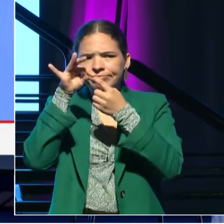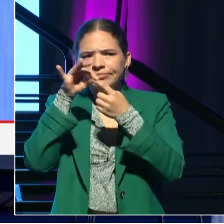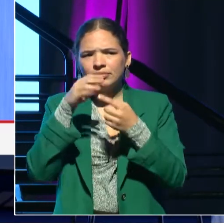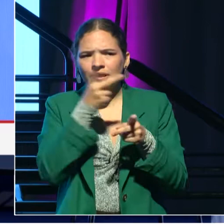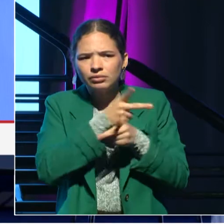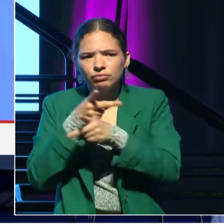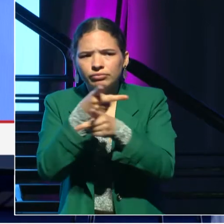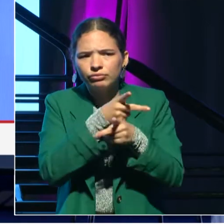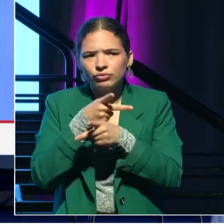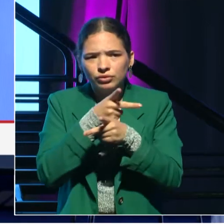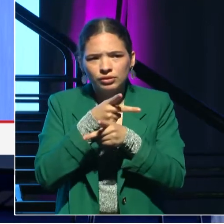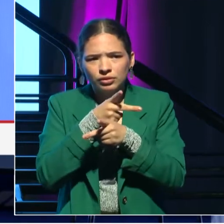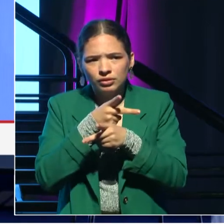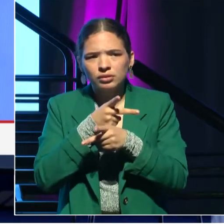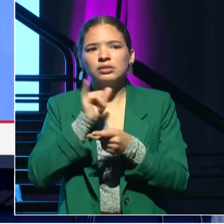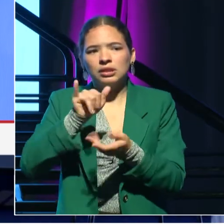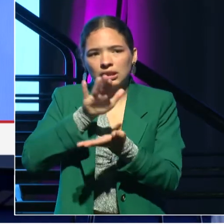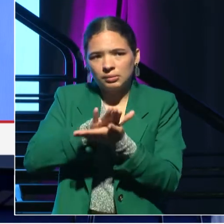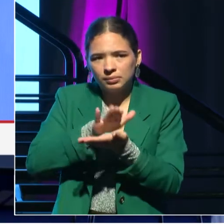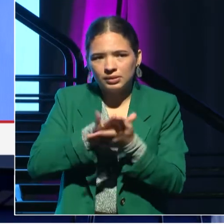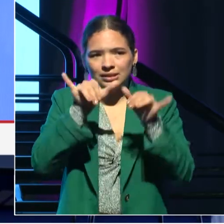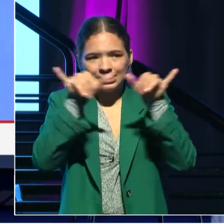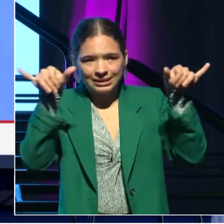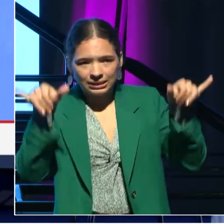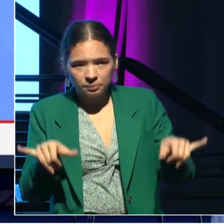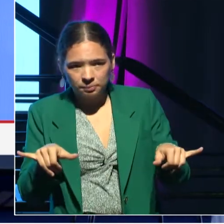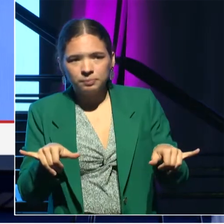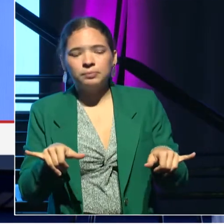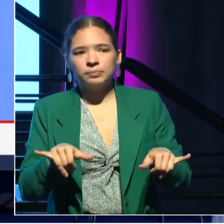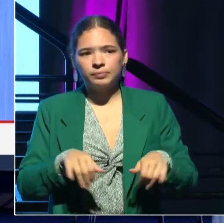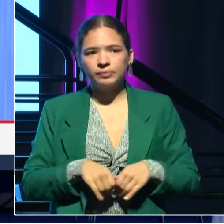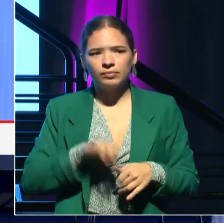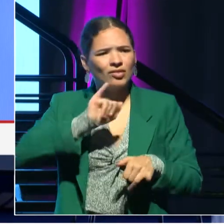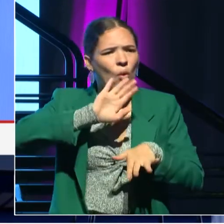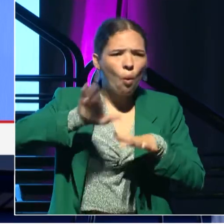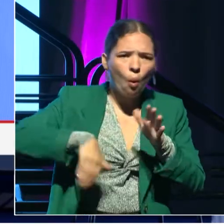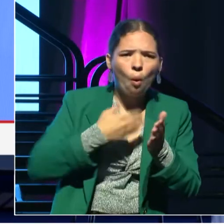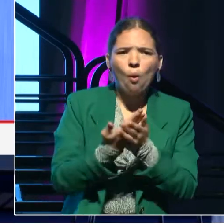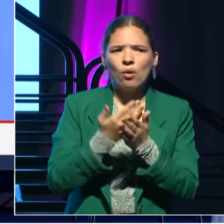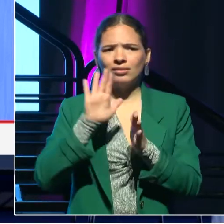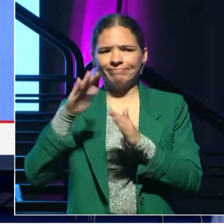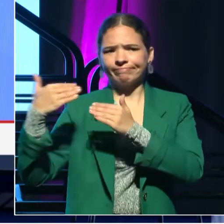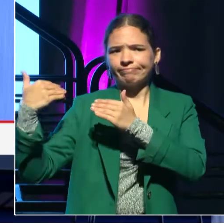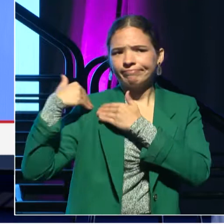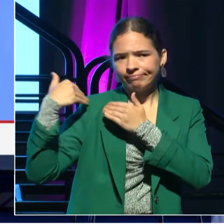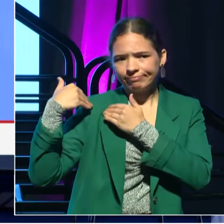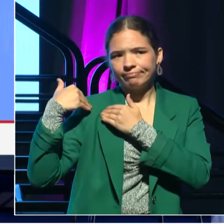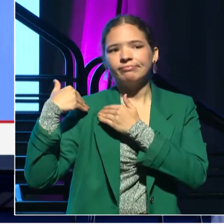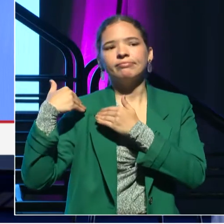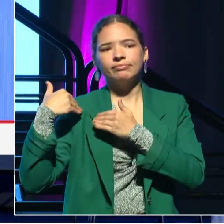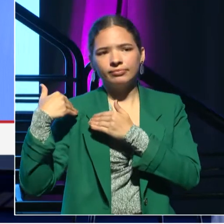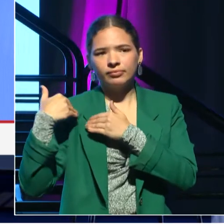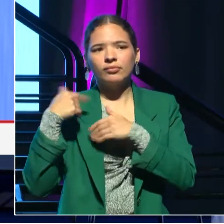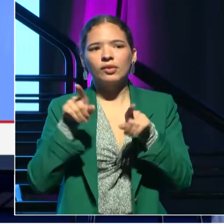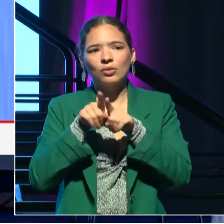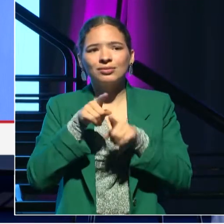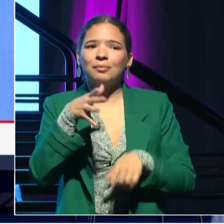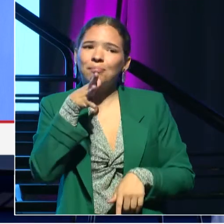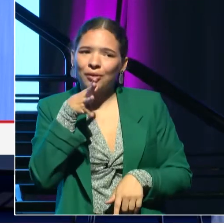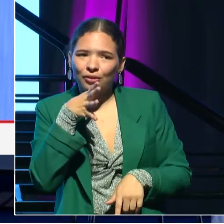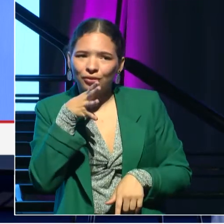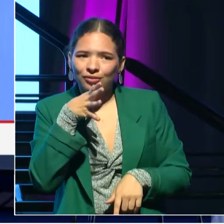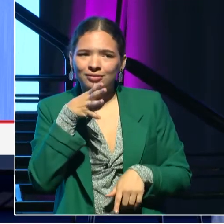school system. And even with all of those responsibilities, she is a mother to an amazing